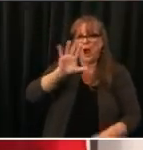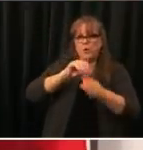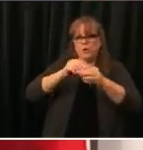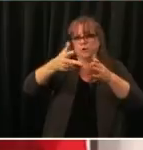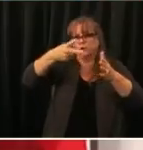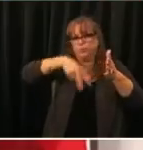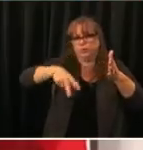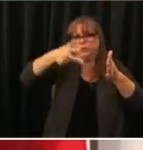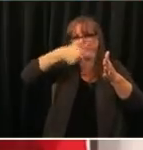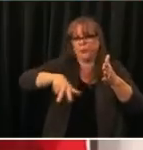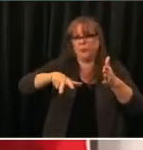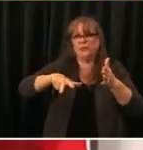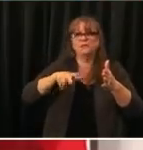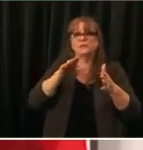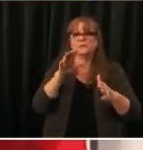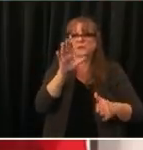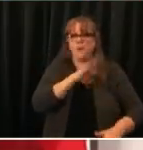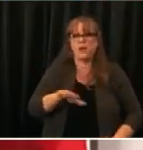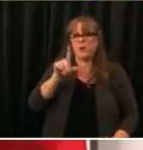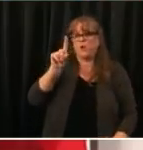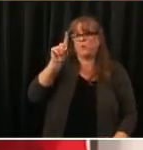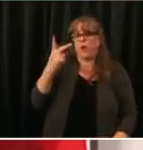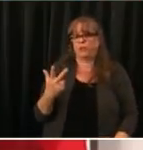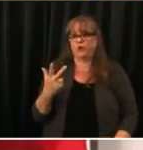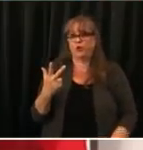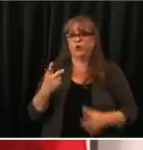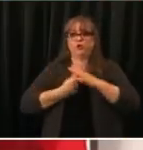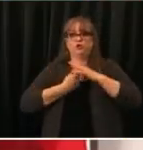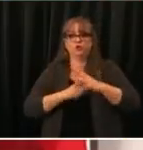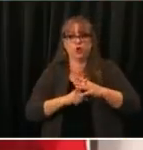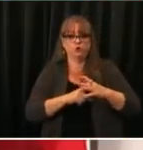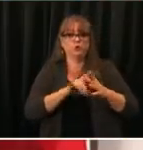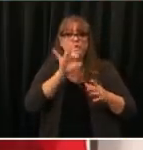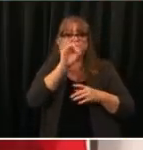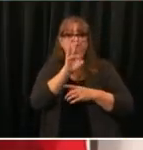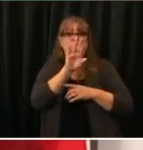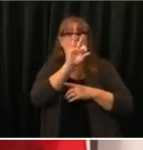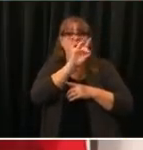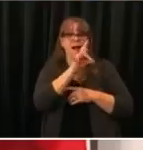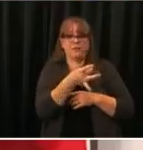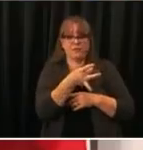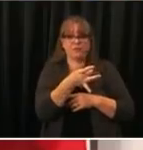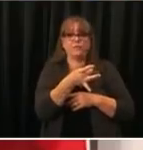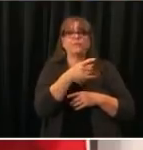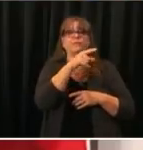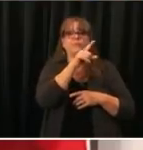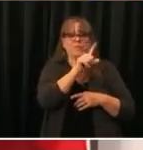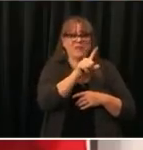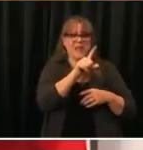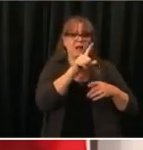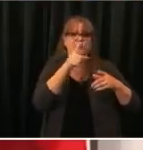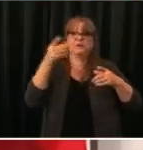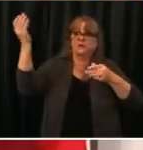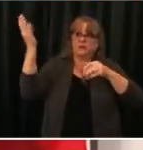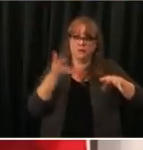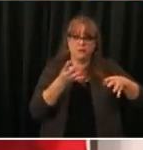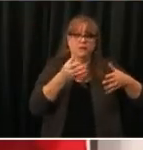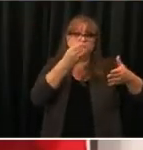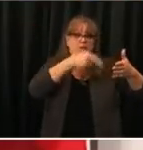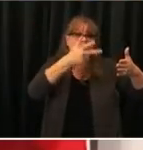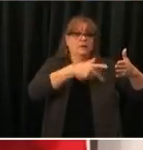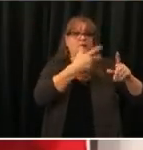vaccine starting February 8th for about 2 to 3 weeks to be able to vaccinate all the